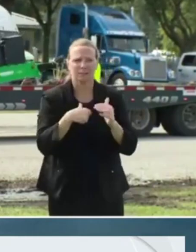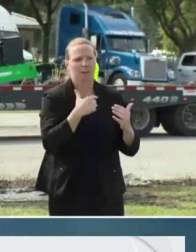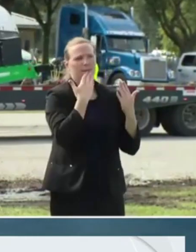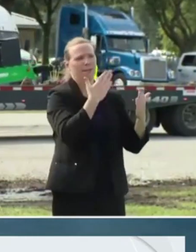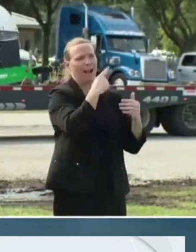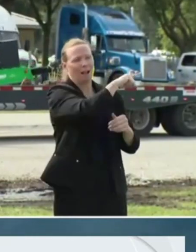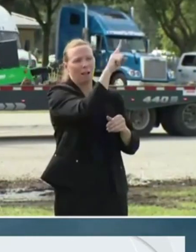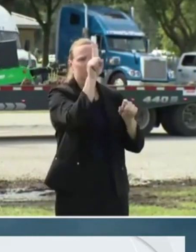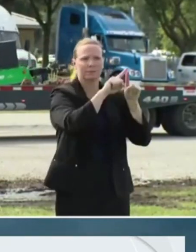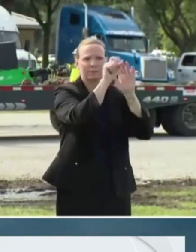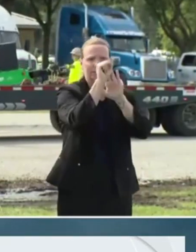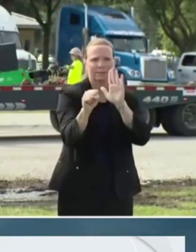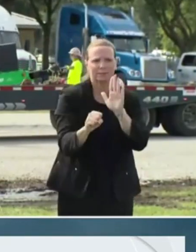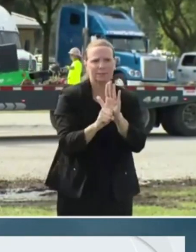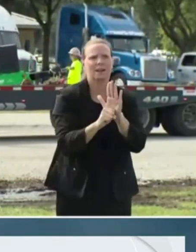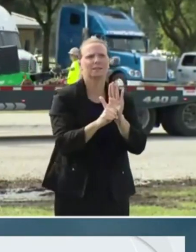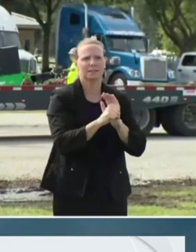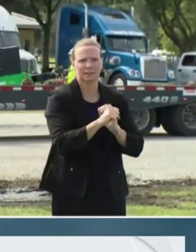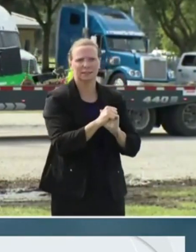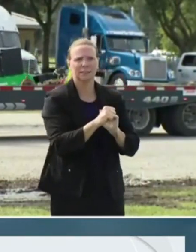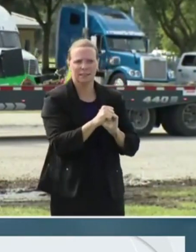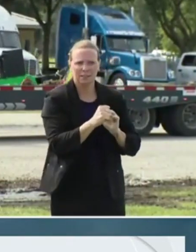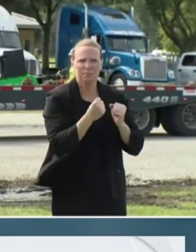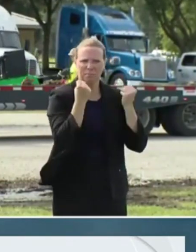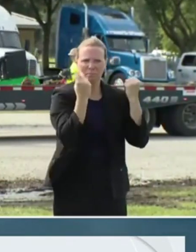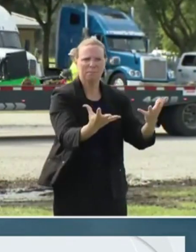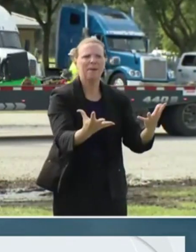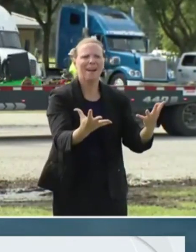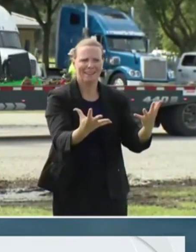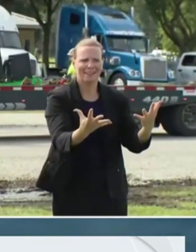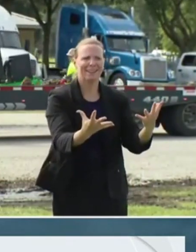450 tactical vehicles, including 140